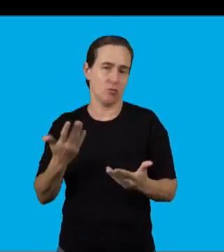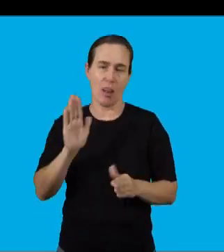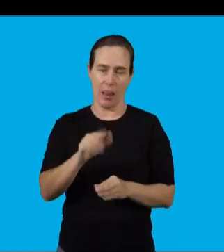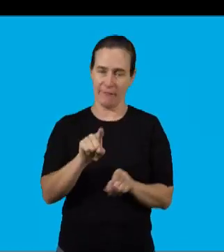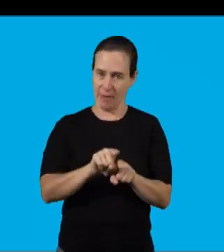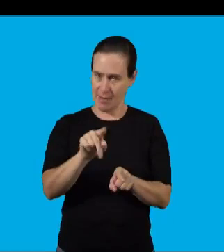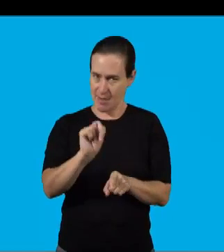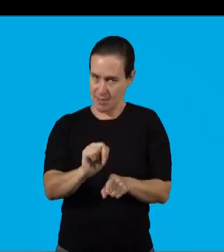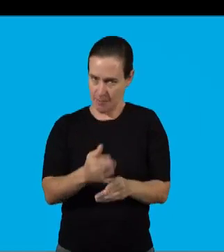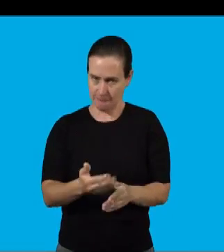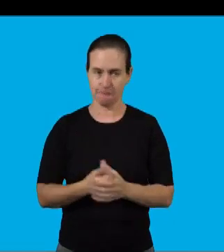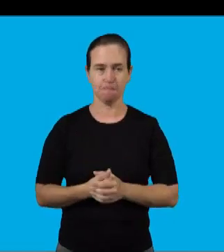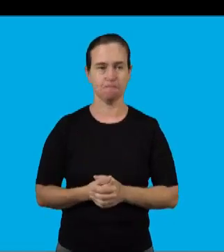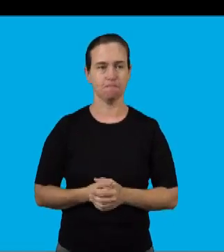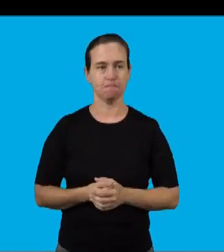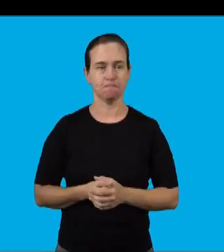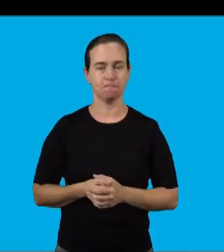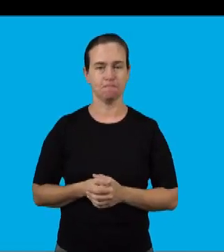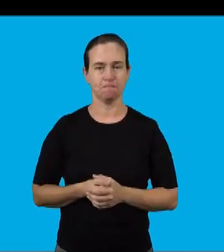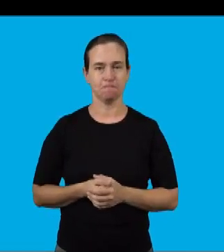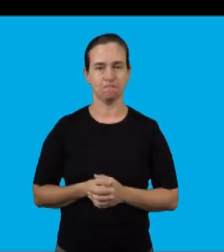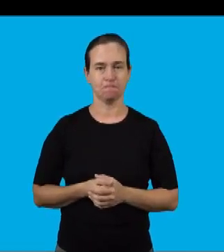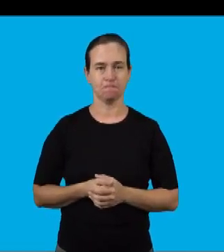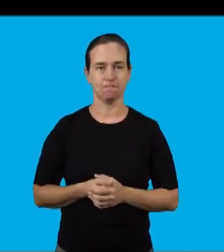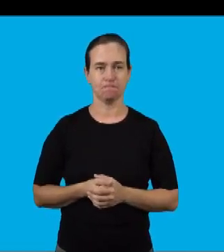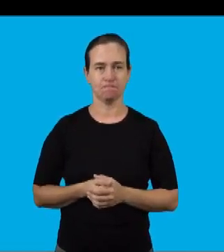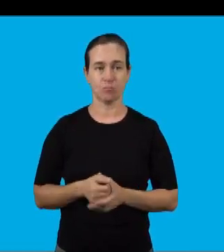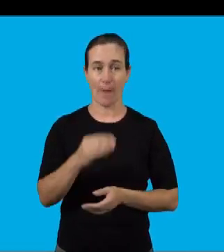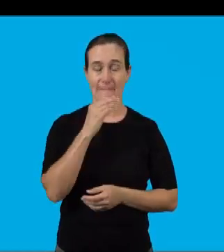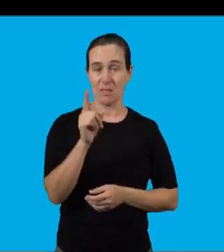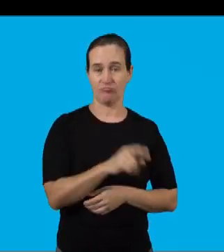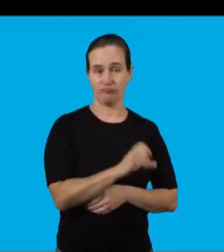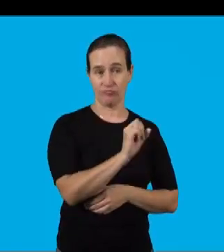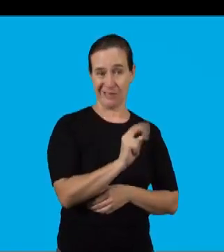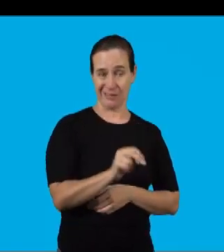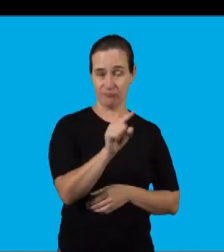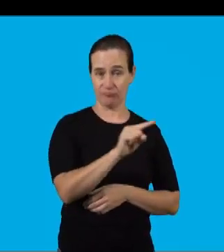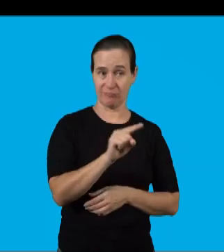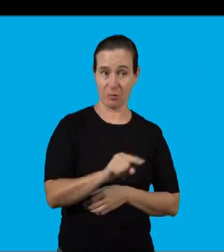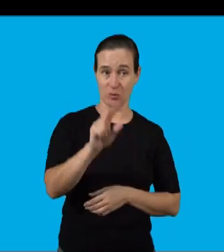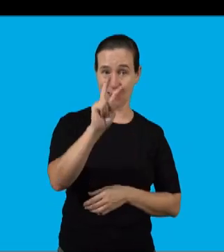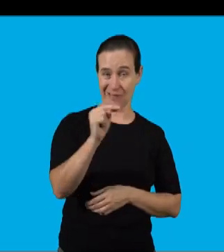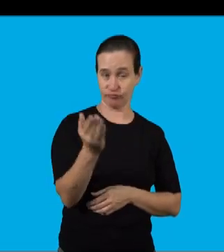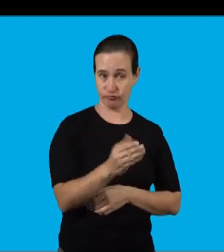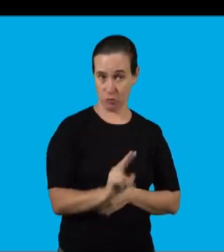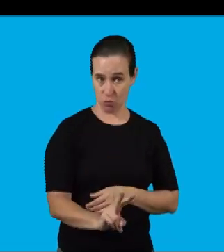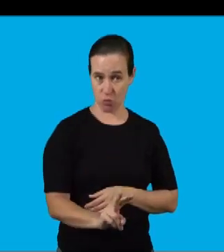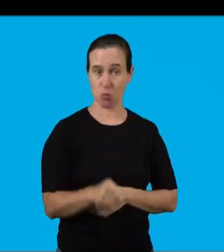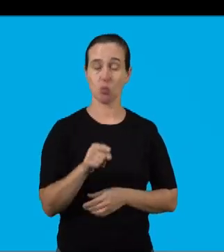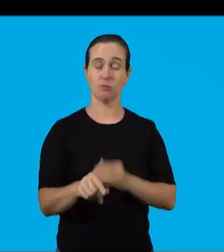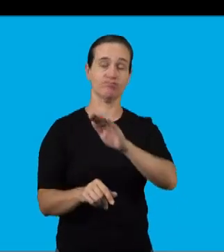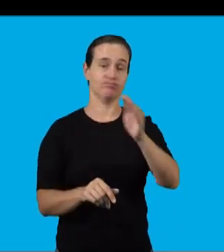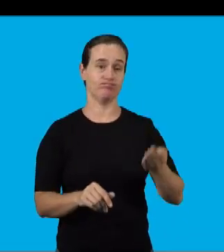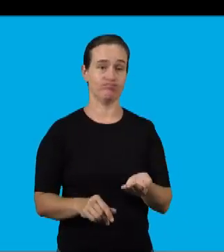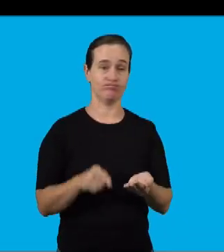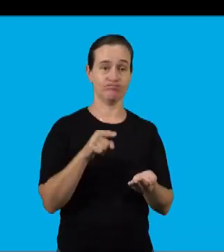n terms of this first difference. So that means it's going to be Sn is equals to n divided by 2, and